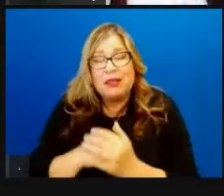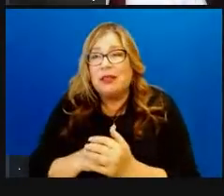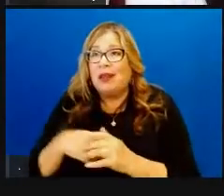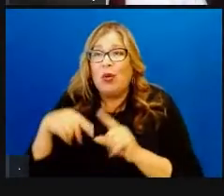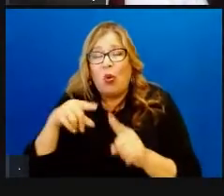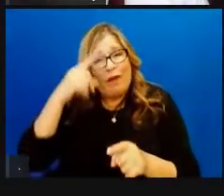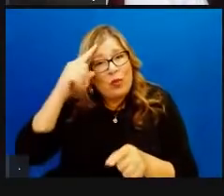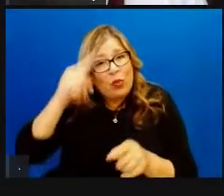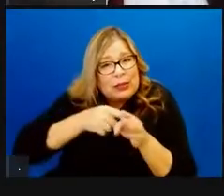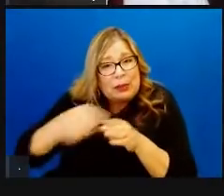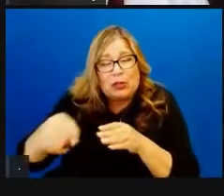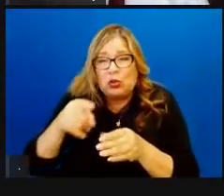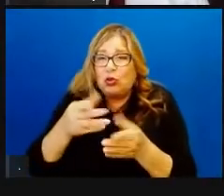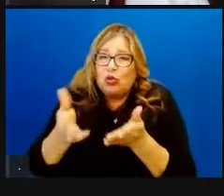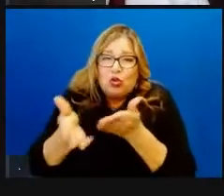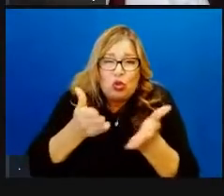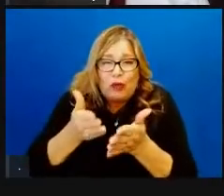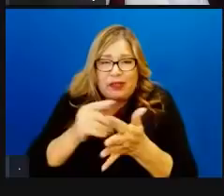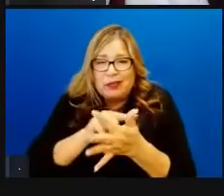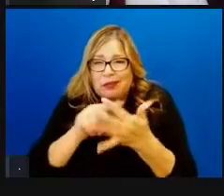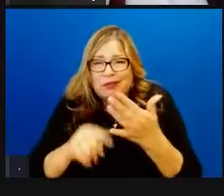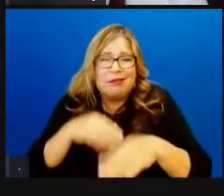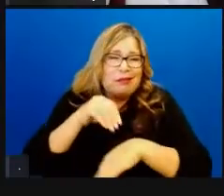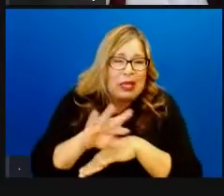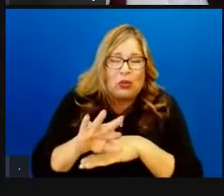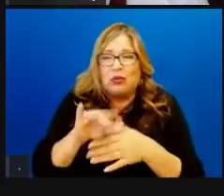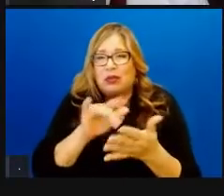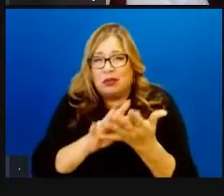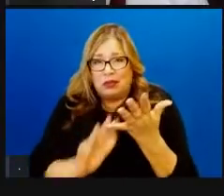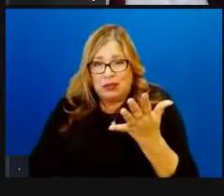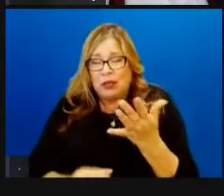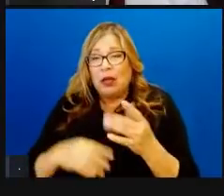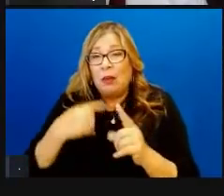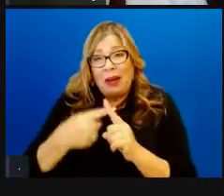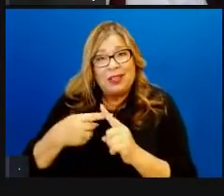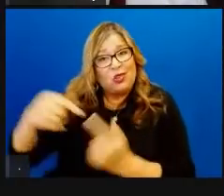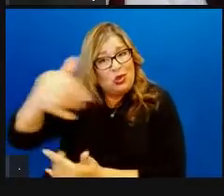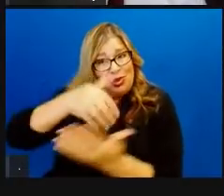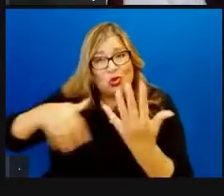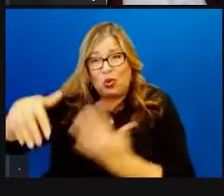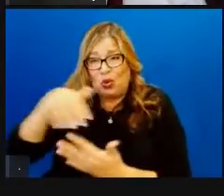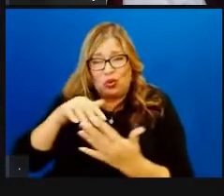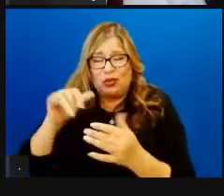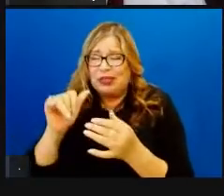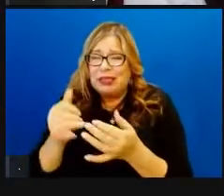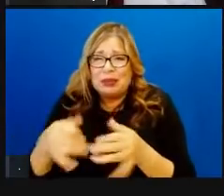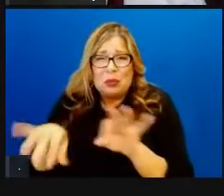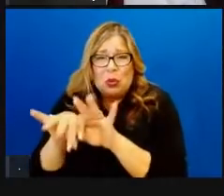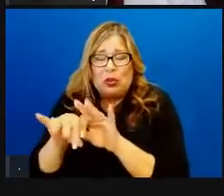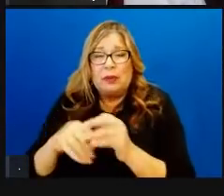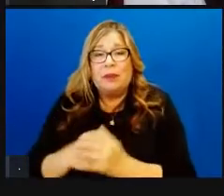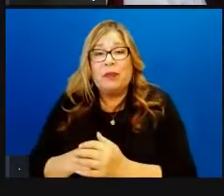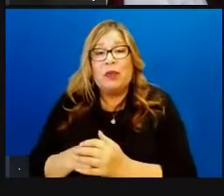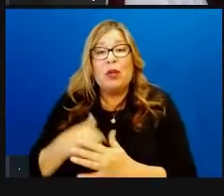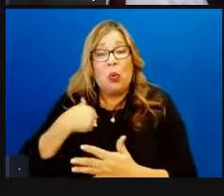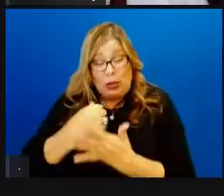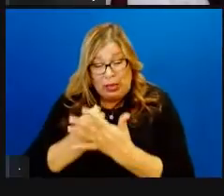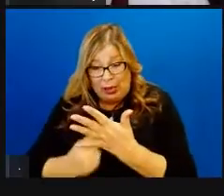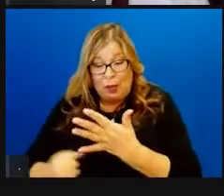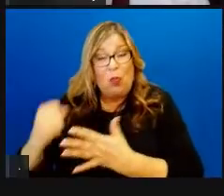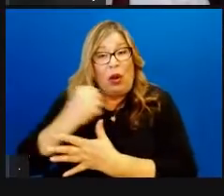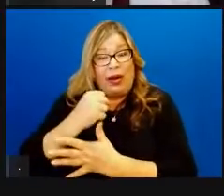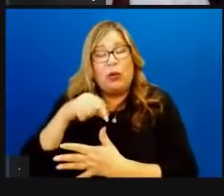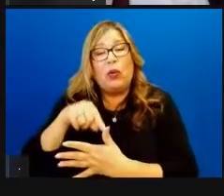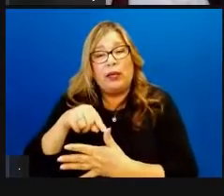It's where many depend on important social interactions. And not just prioritizing in-person education, but prioritizing